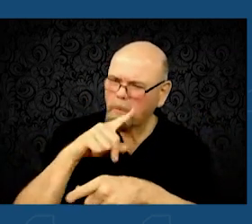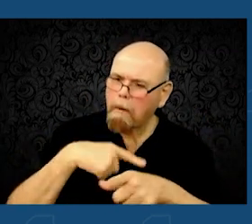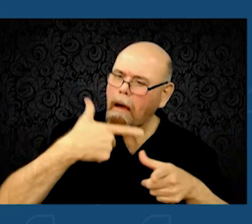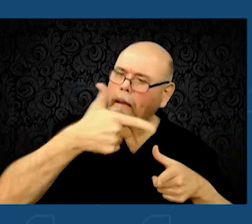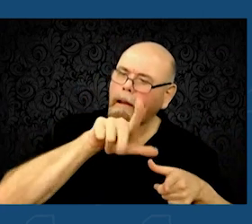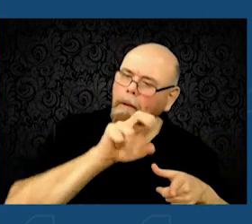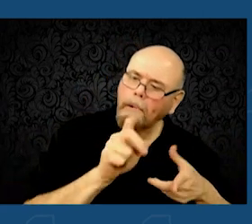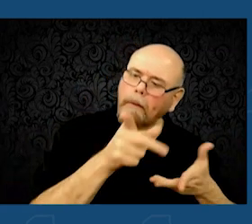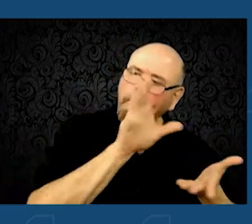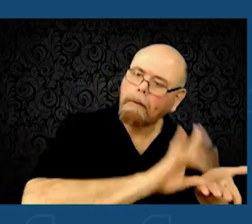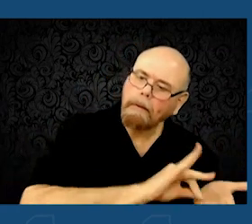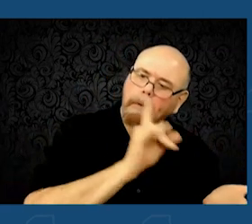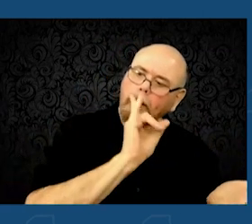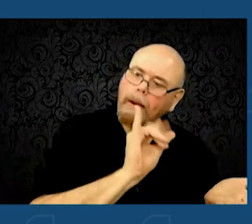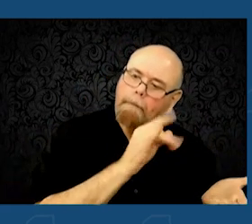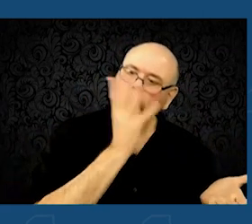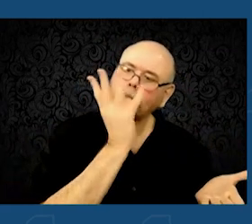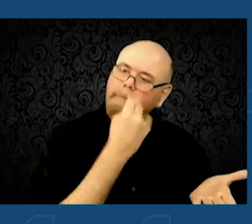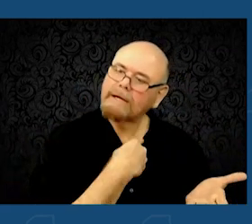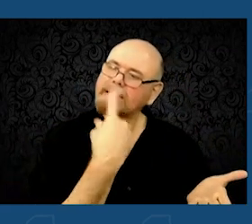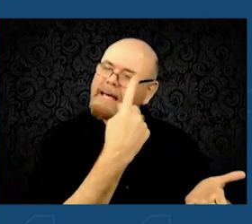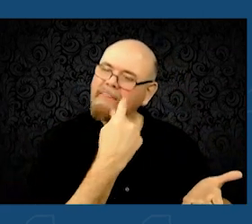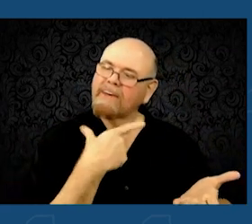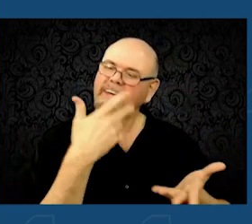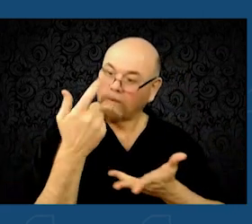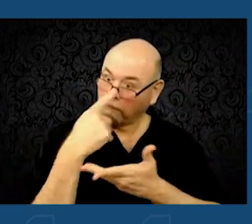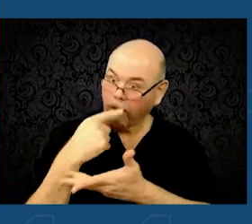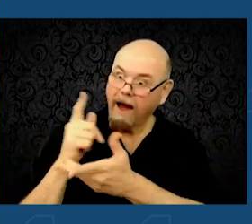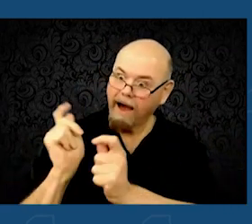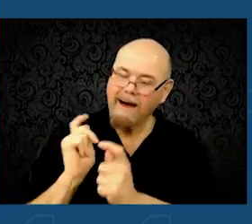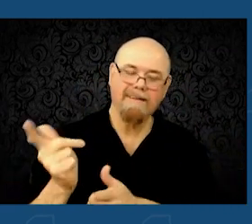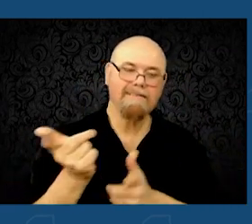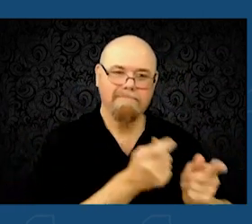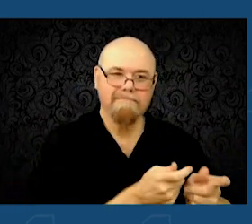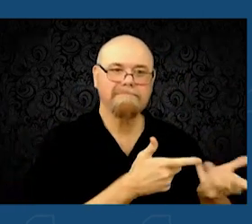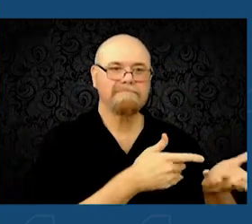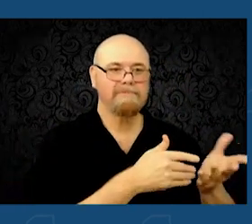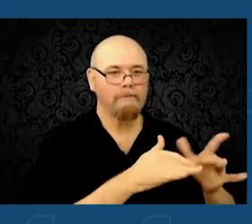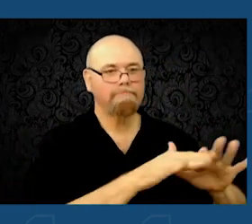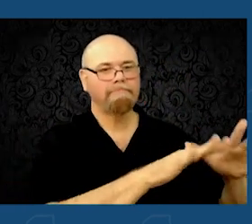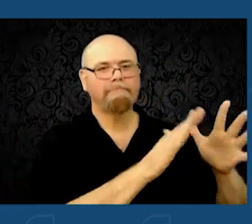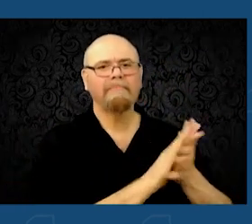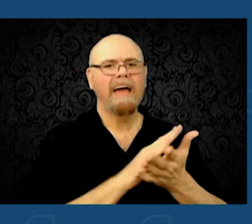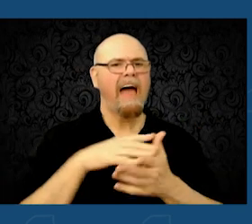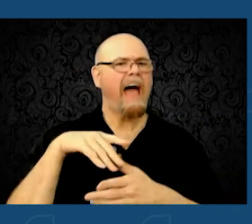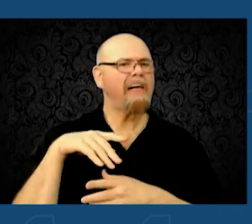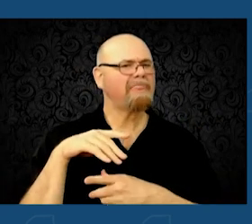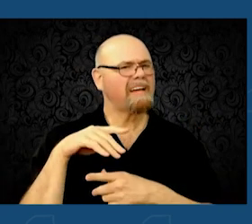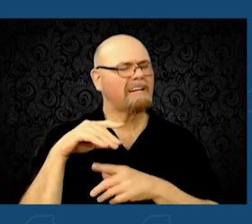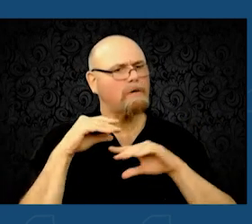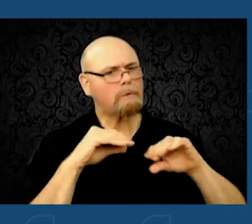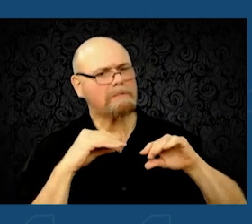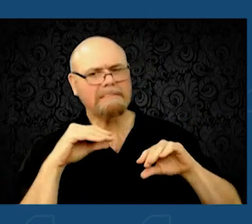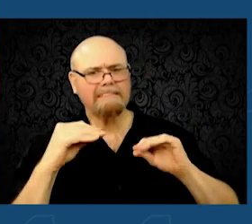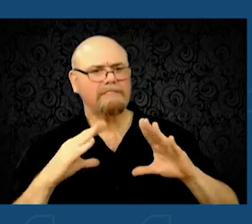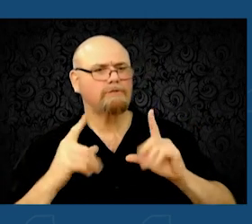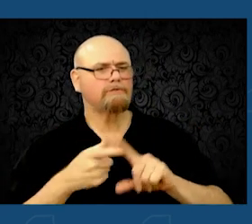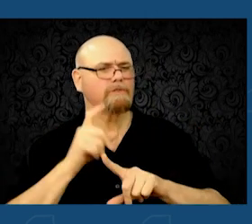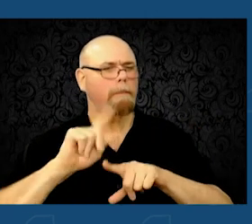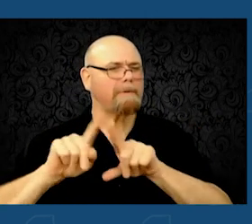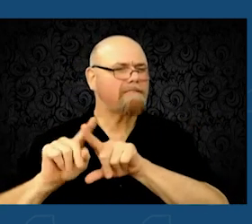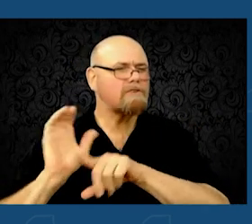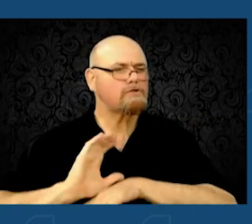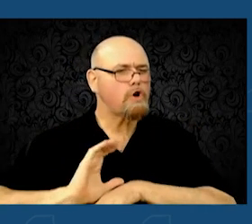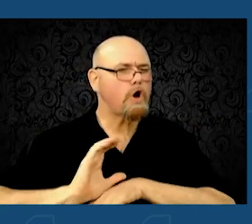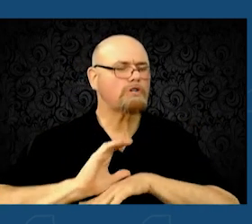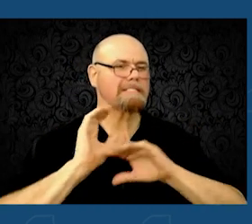and make it look pretty? She brought in volunteers from St. Peter Paul Church to help teach singing and dance. And we spent our